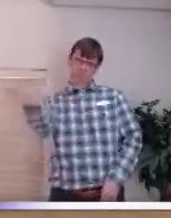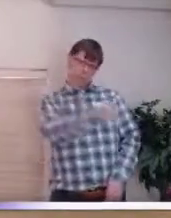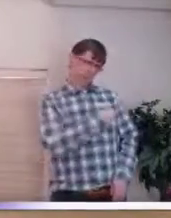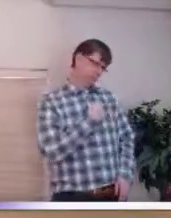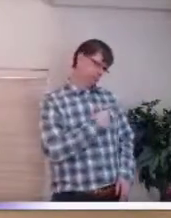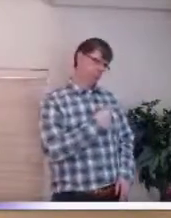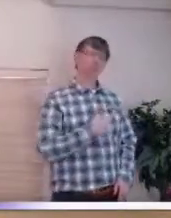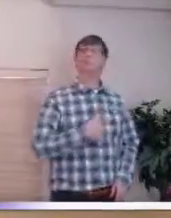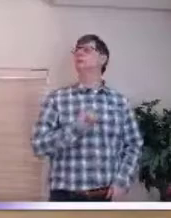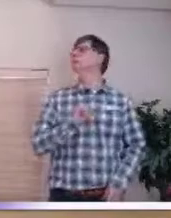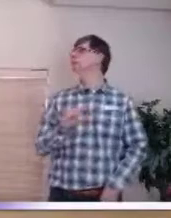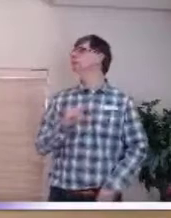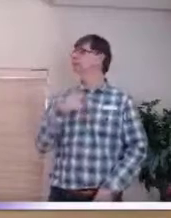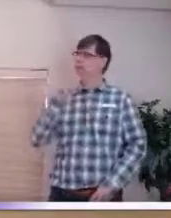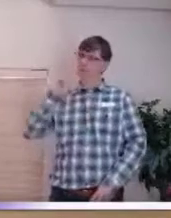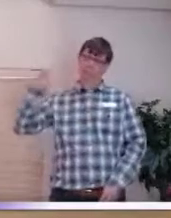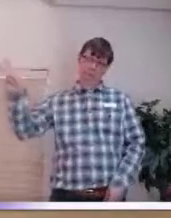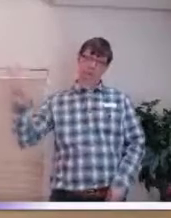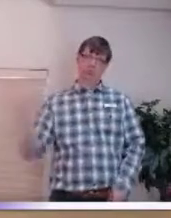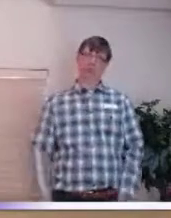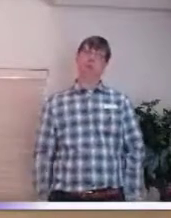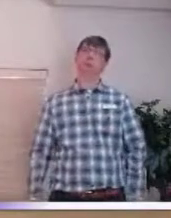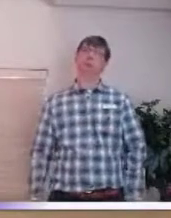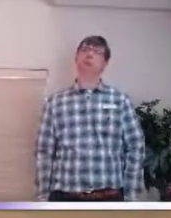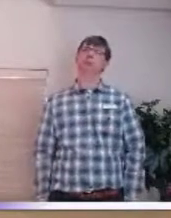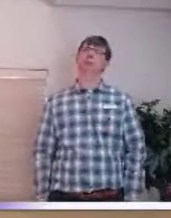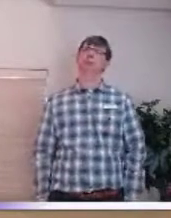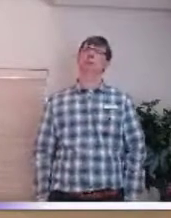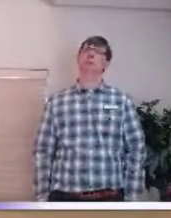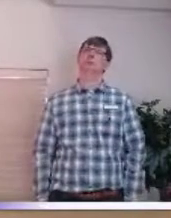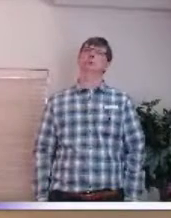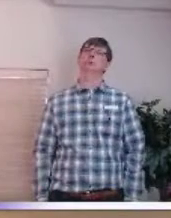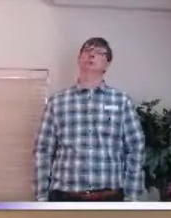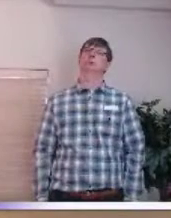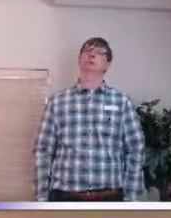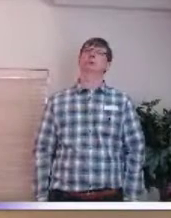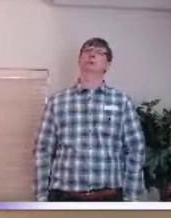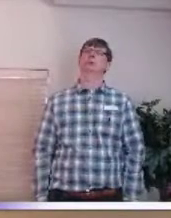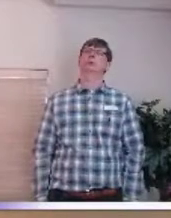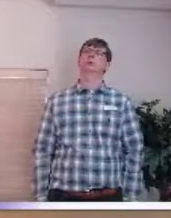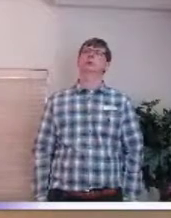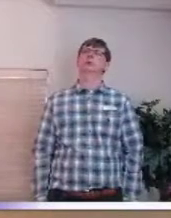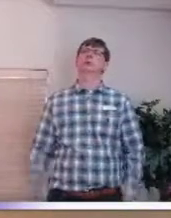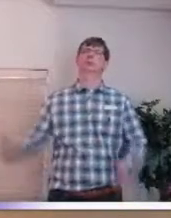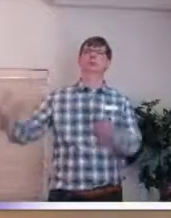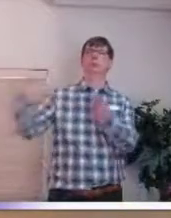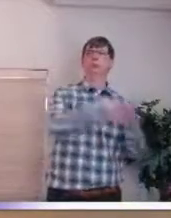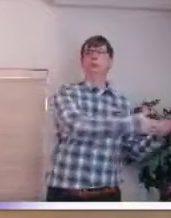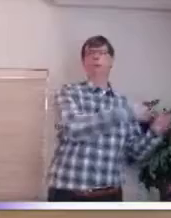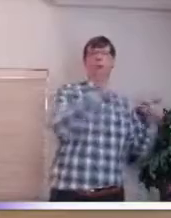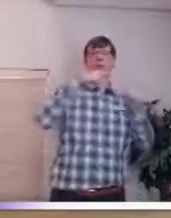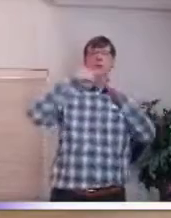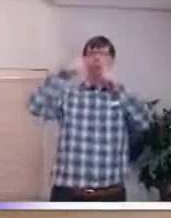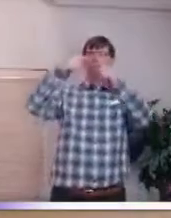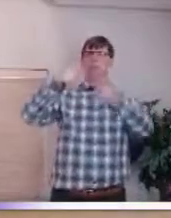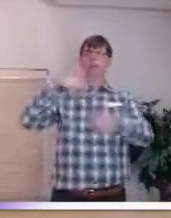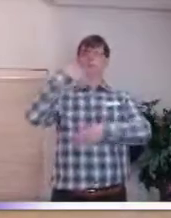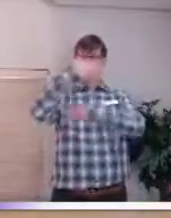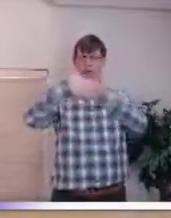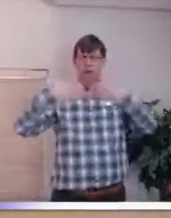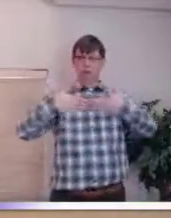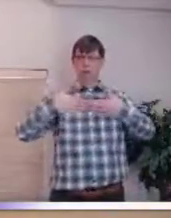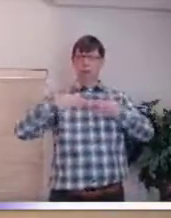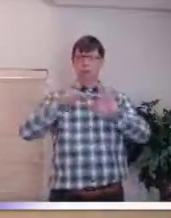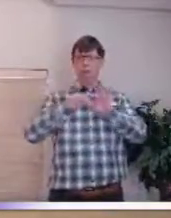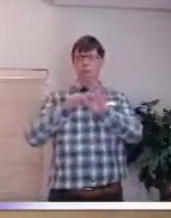compassion for others. Moving to the next